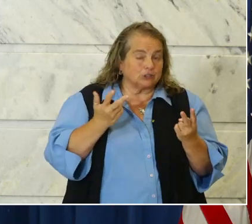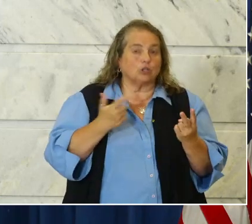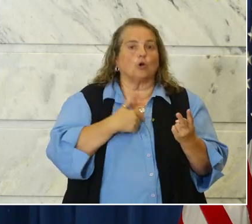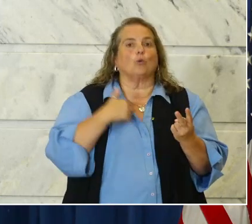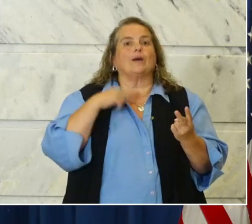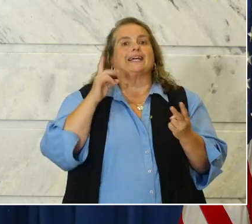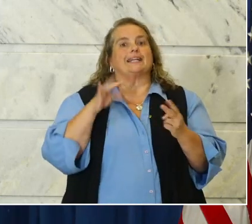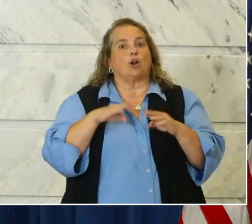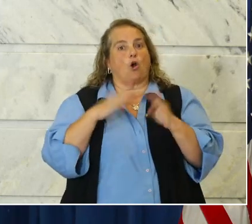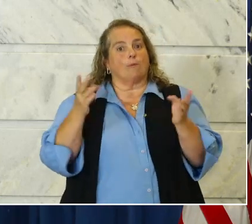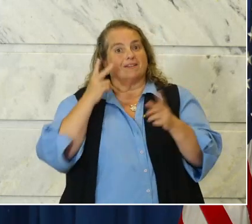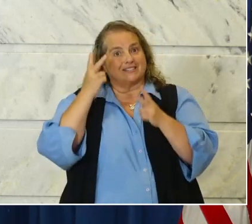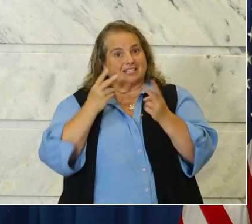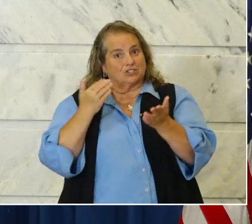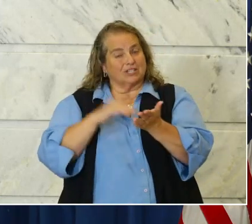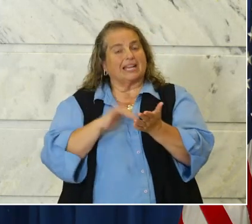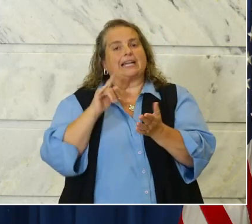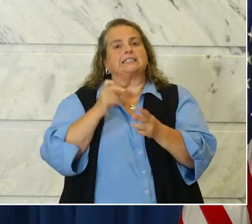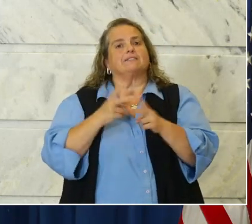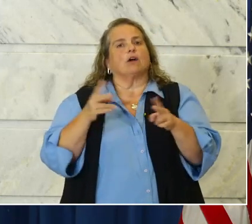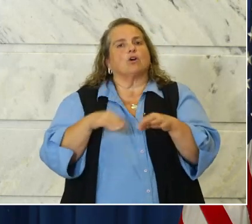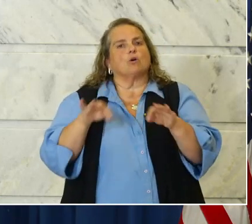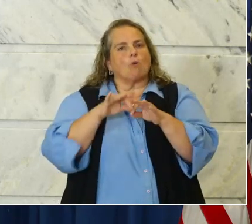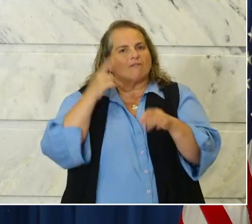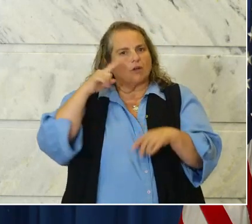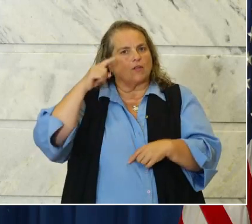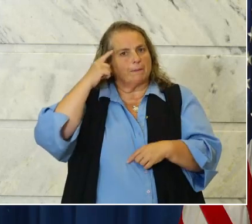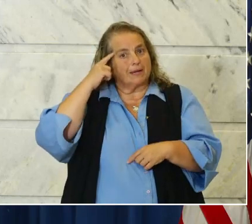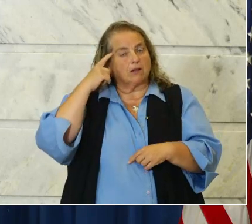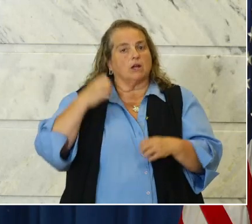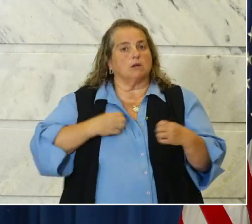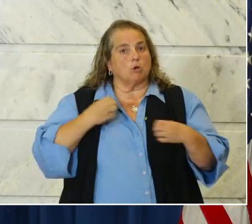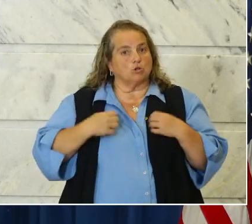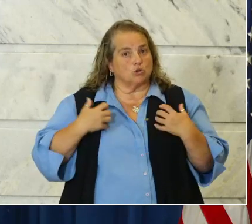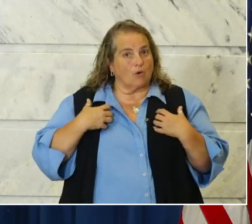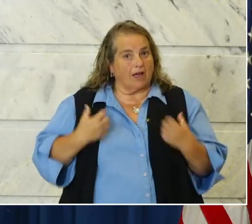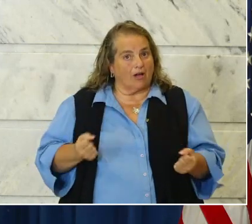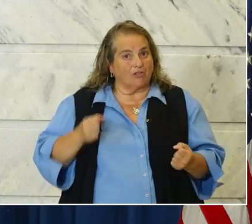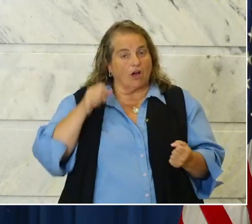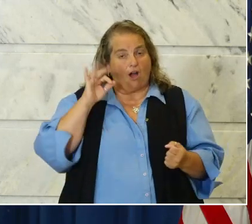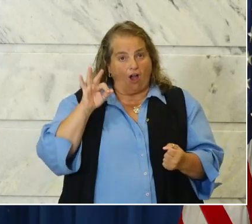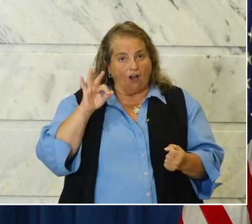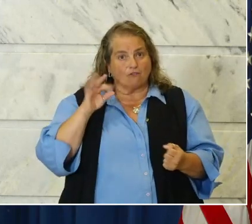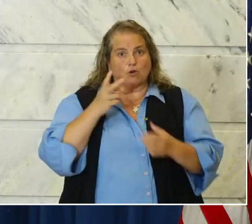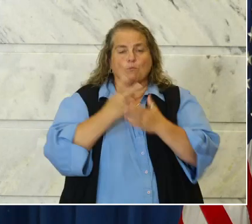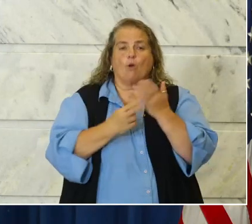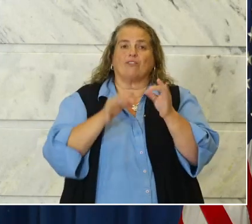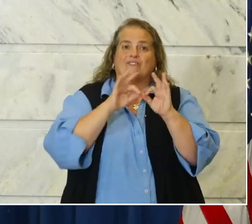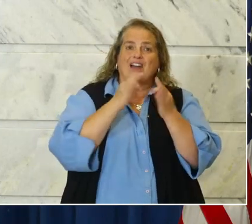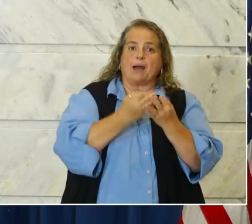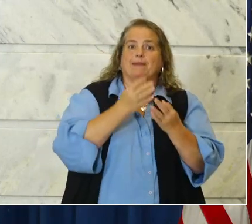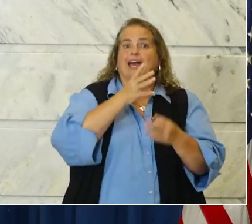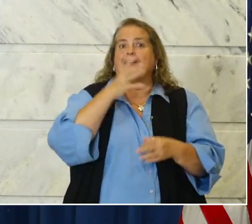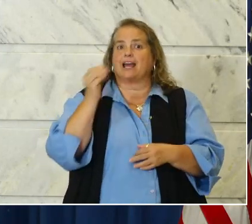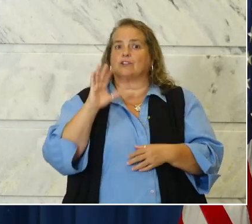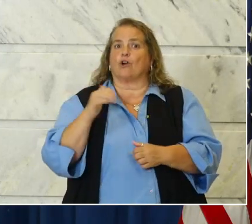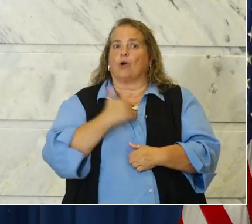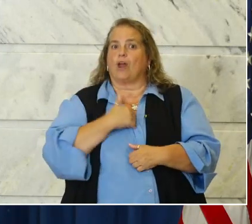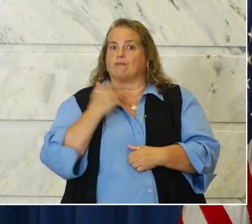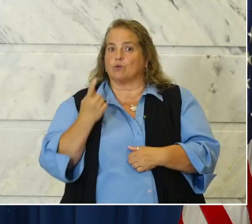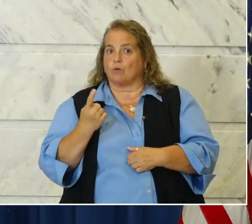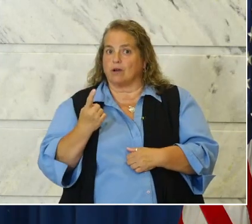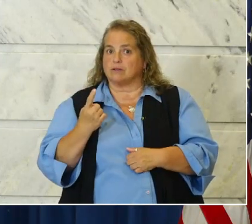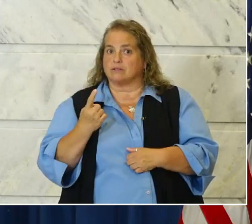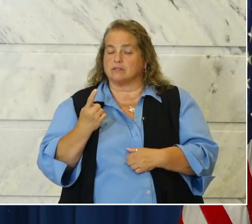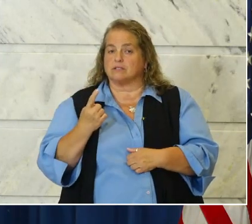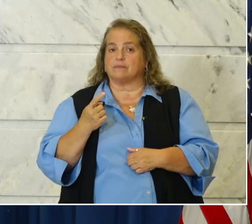that. Visitation is so important for the mental and emotional health of of both families and their loved one that's in one of